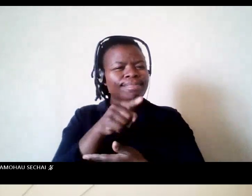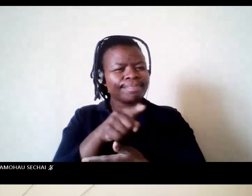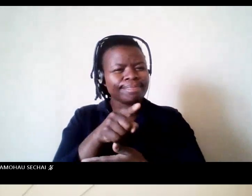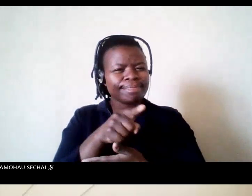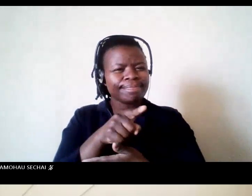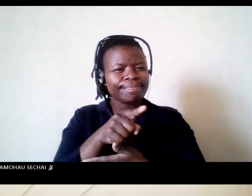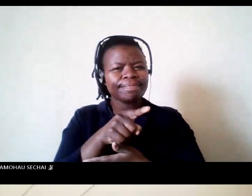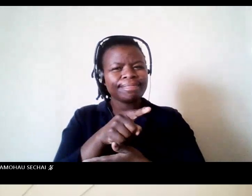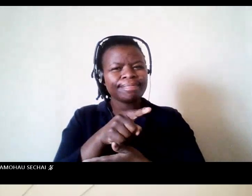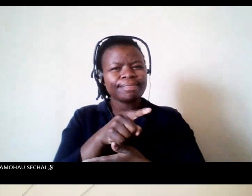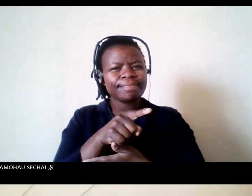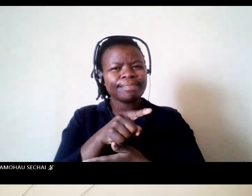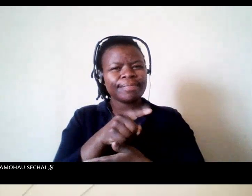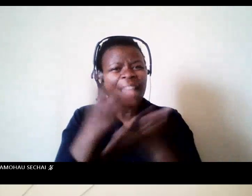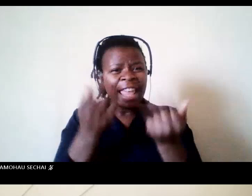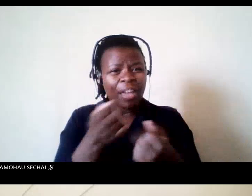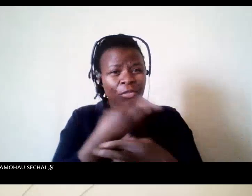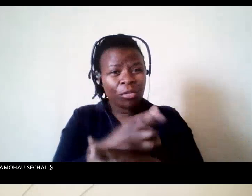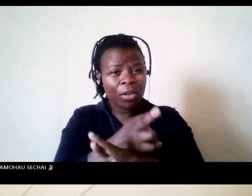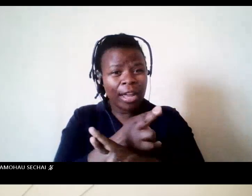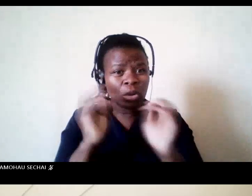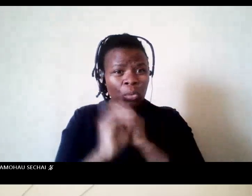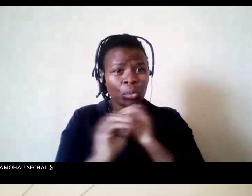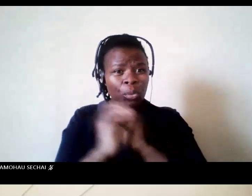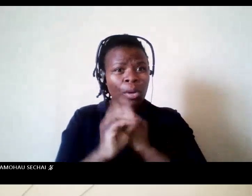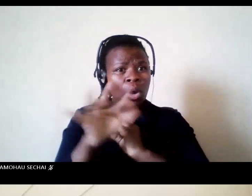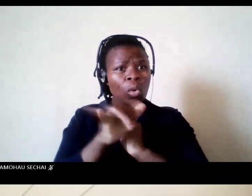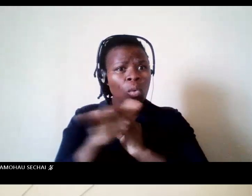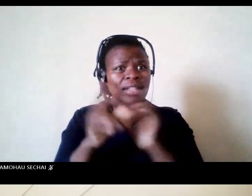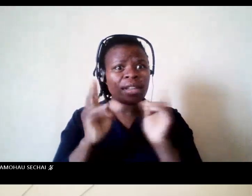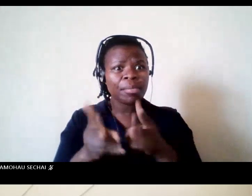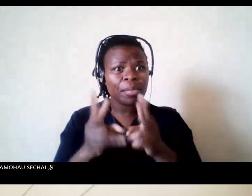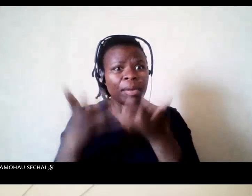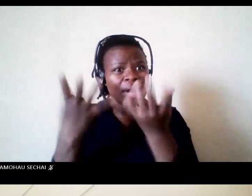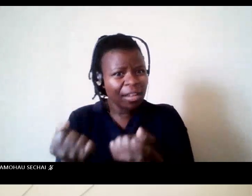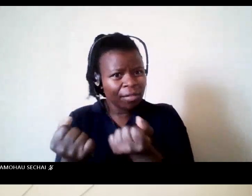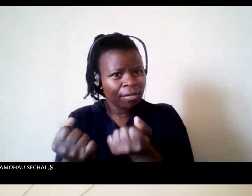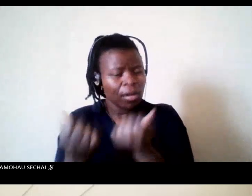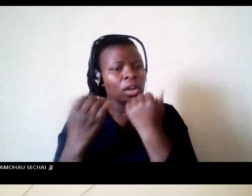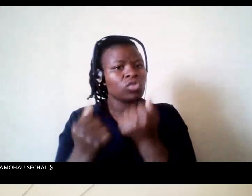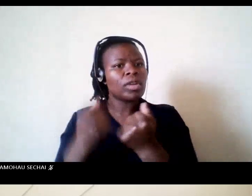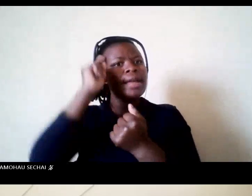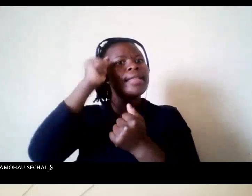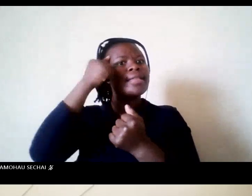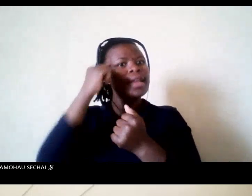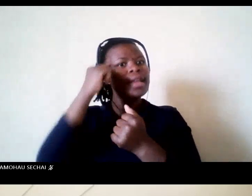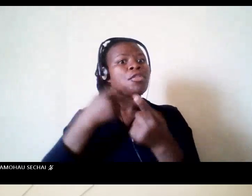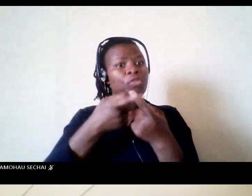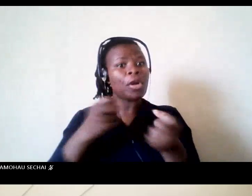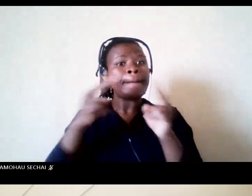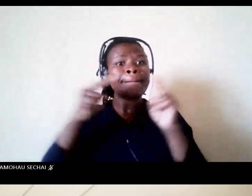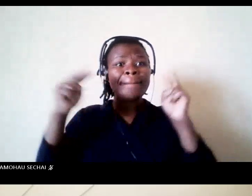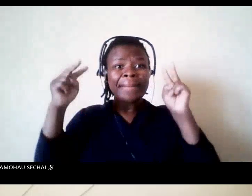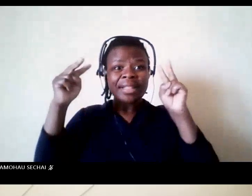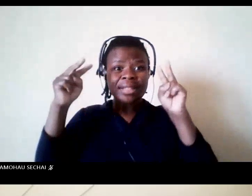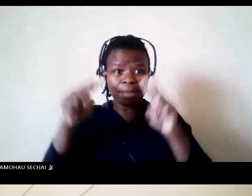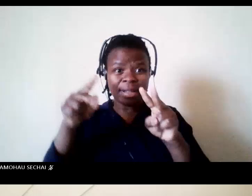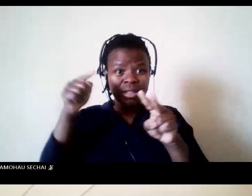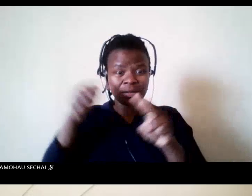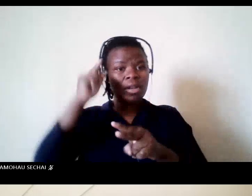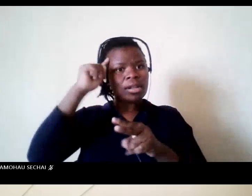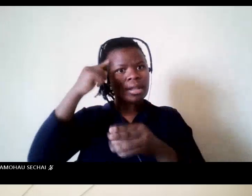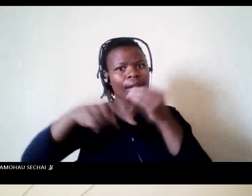and you don't have the rights that humans are entitled to? Now, if you think of from that perspective, think of this